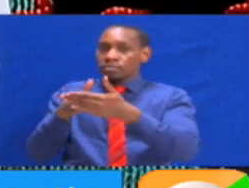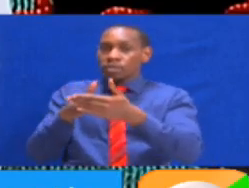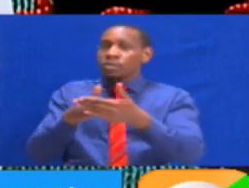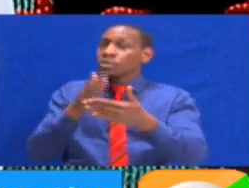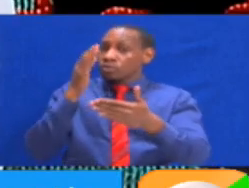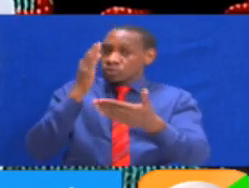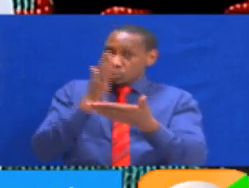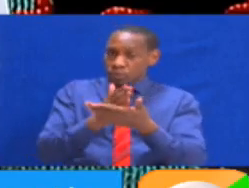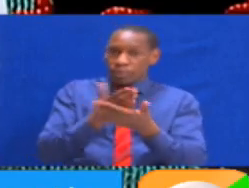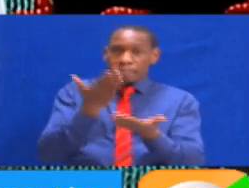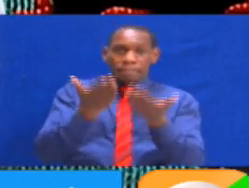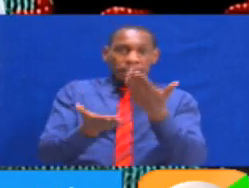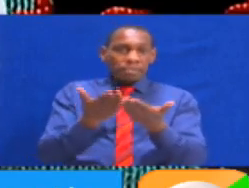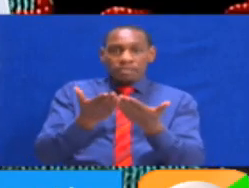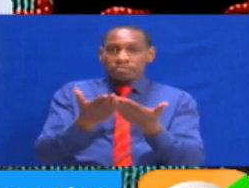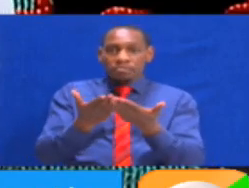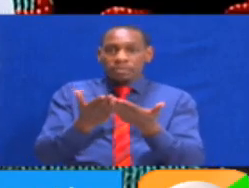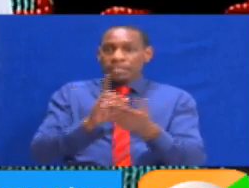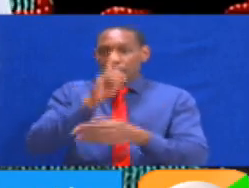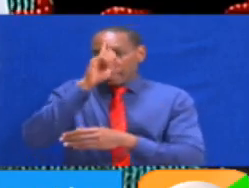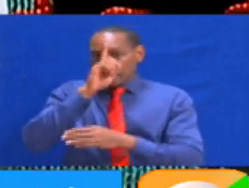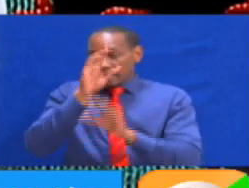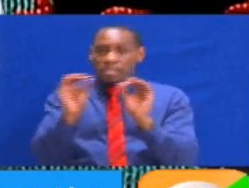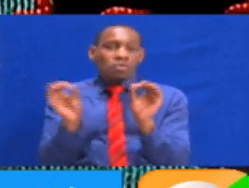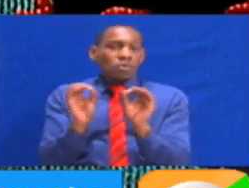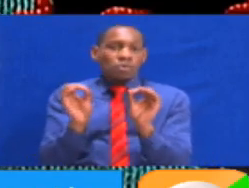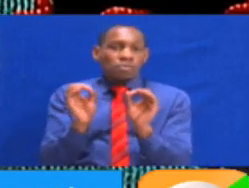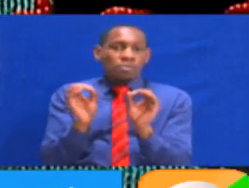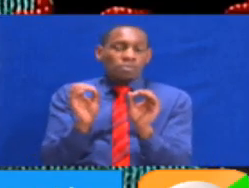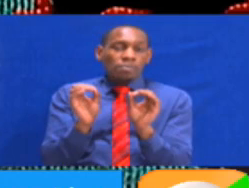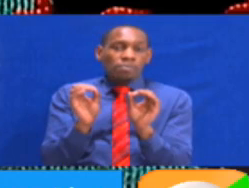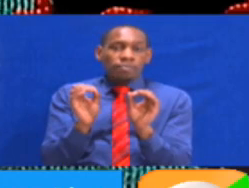they real or cosmetic?